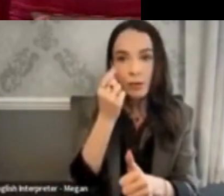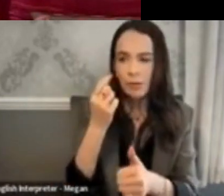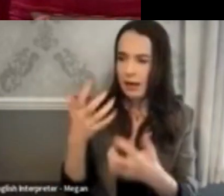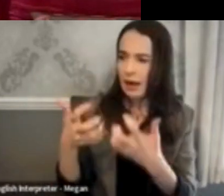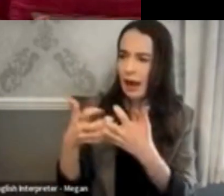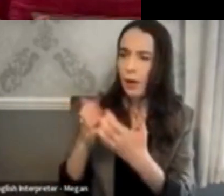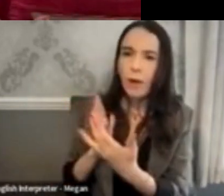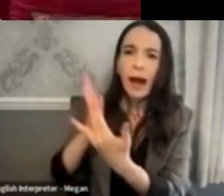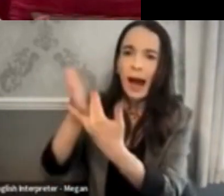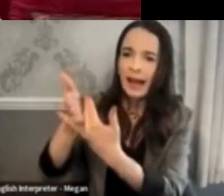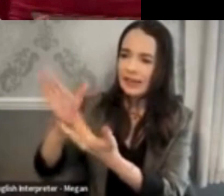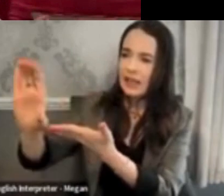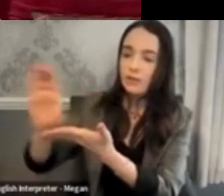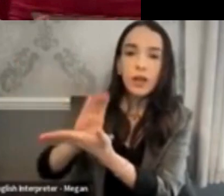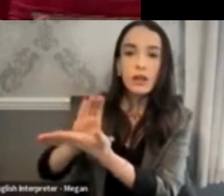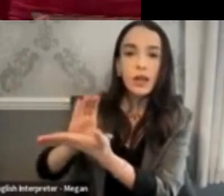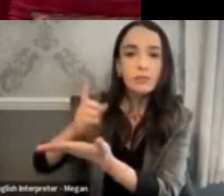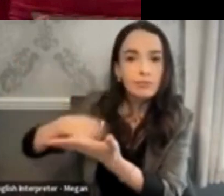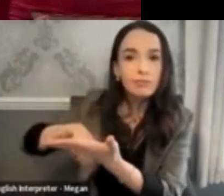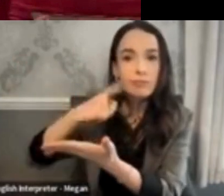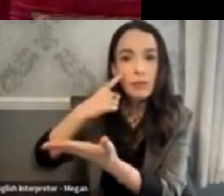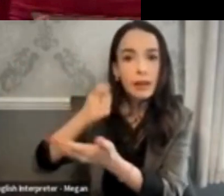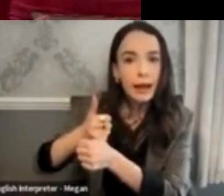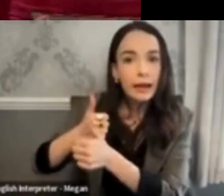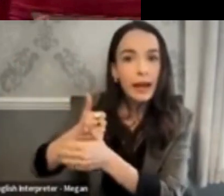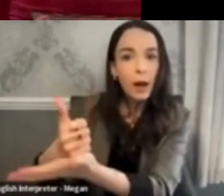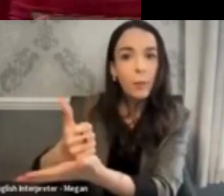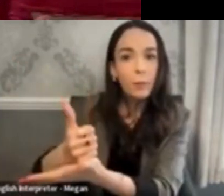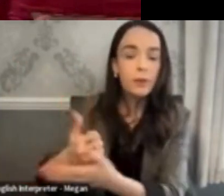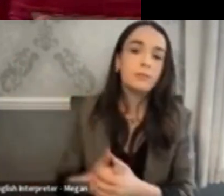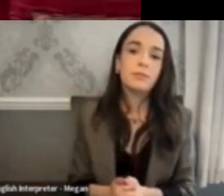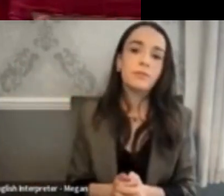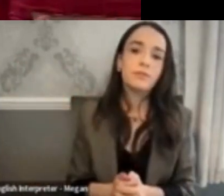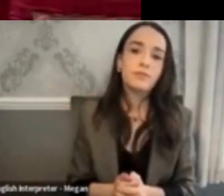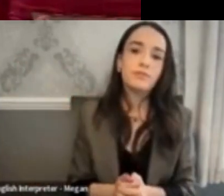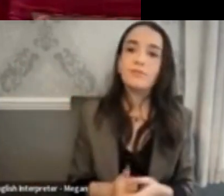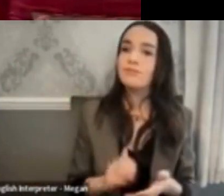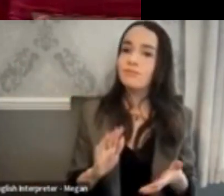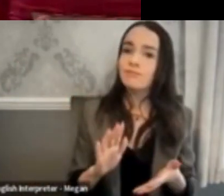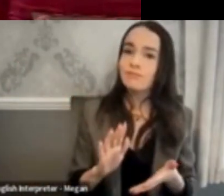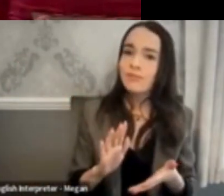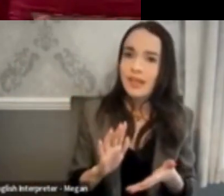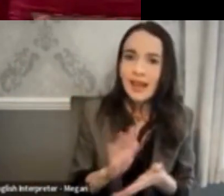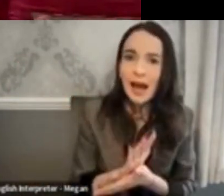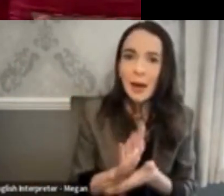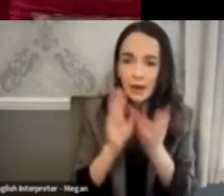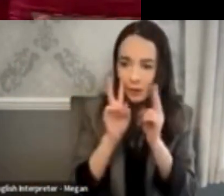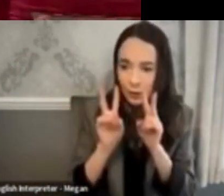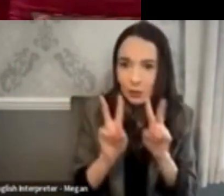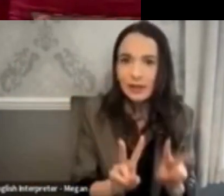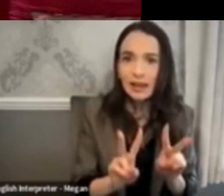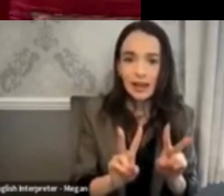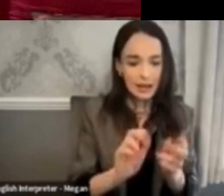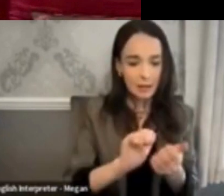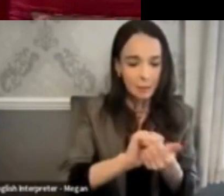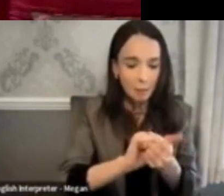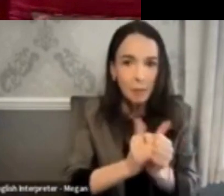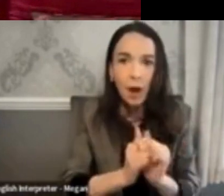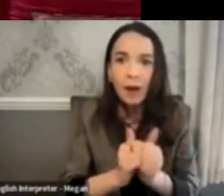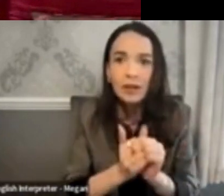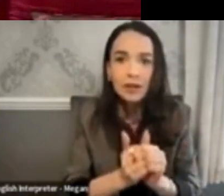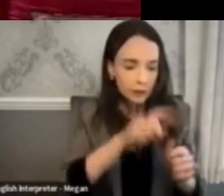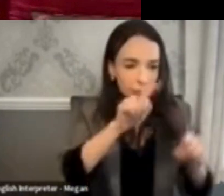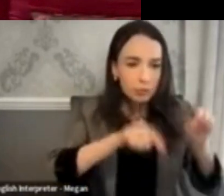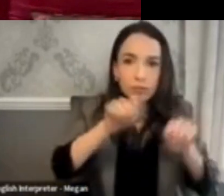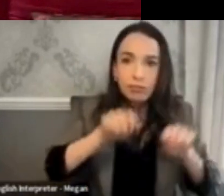funding. We've been really pleased to see the breadth of partnerships in the applications, and Hannah will share more on